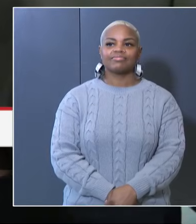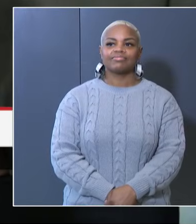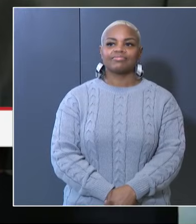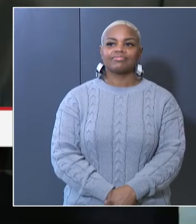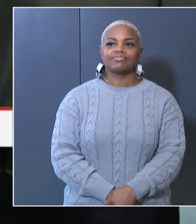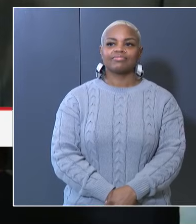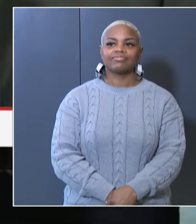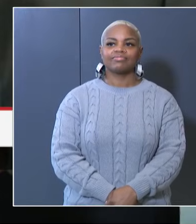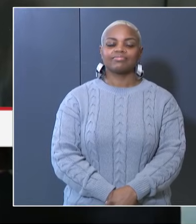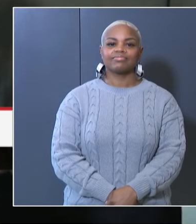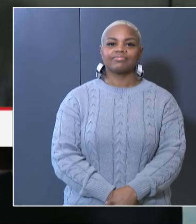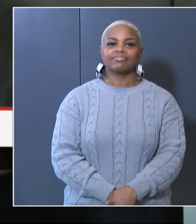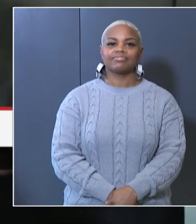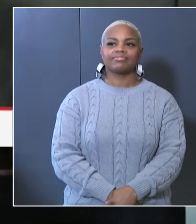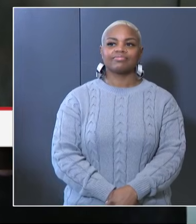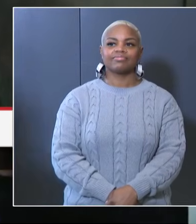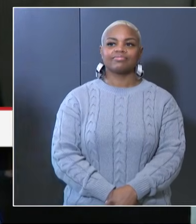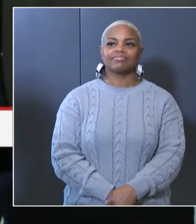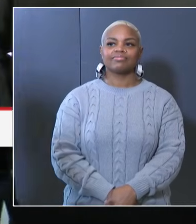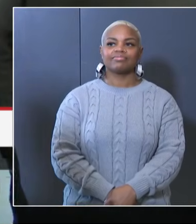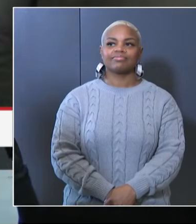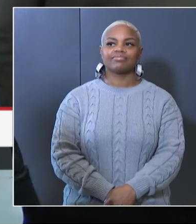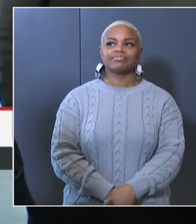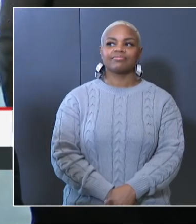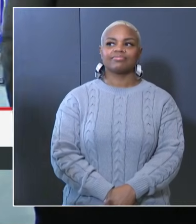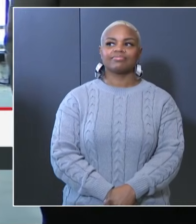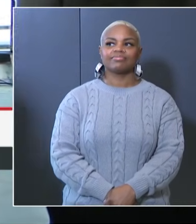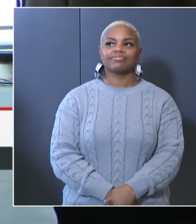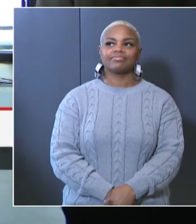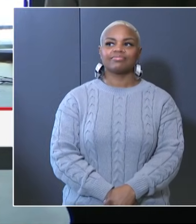Thank you. Staying here for a moment, can you talk about